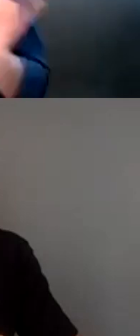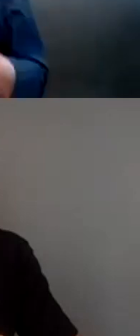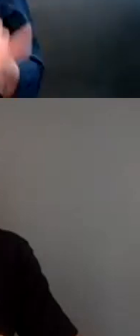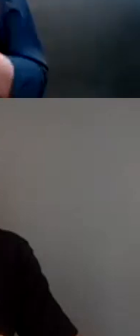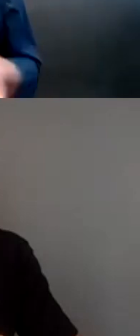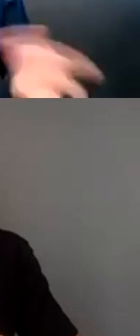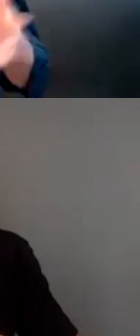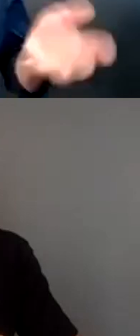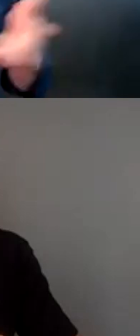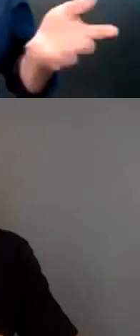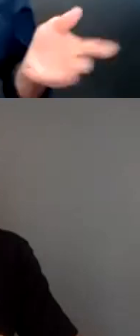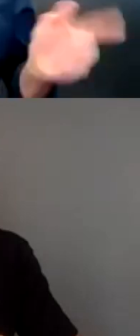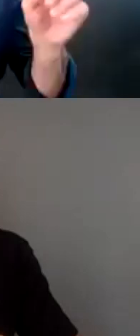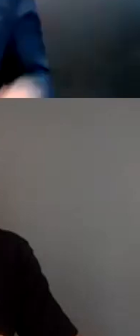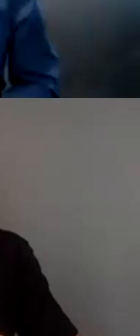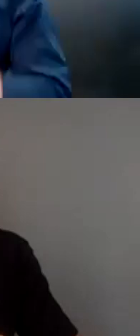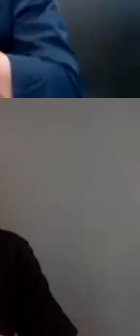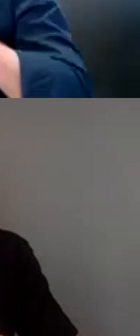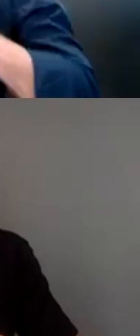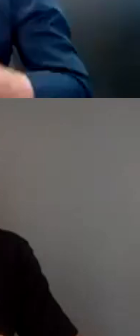trying to achieve.